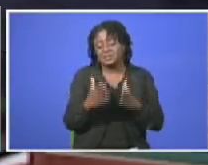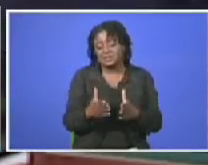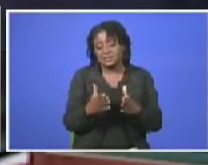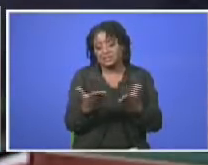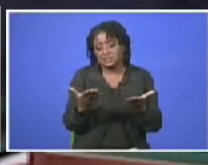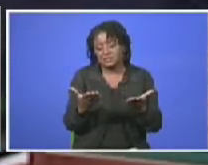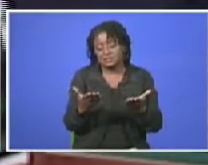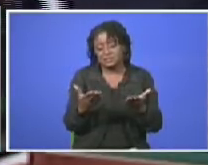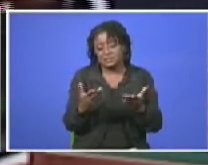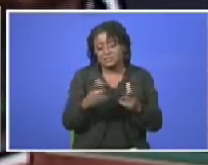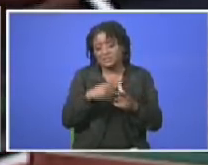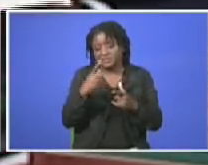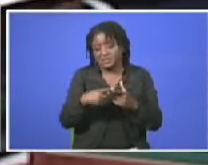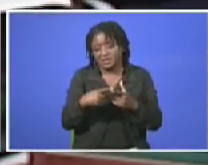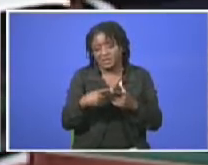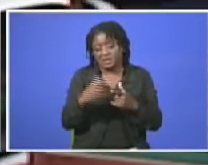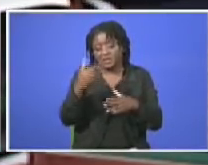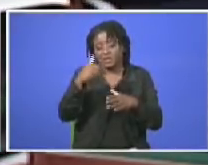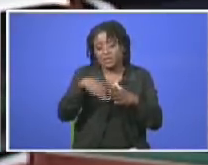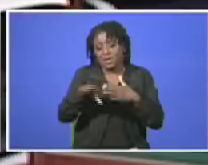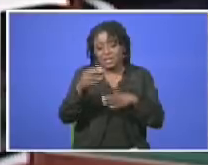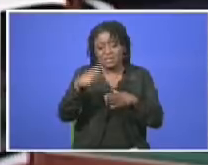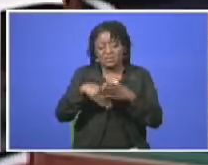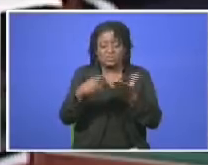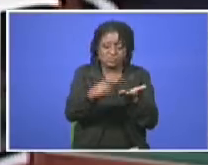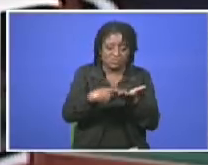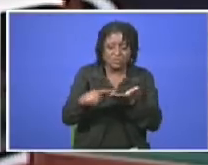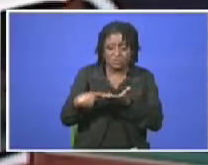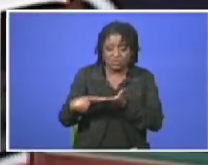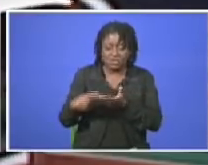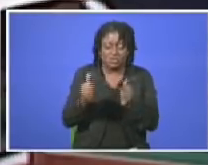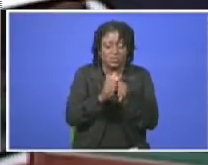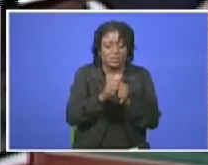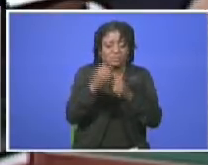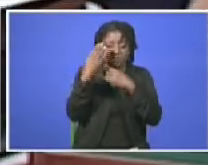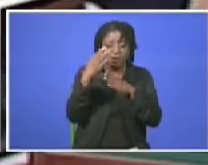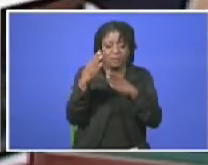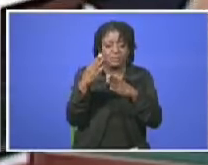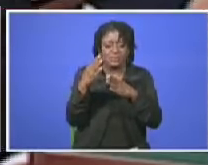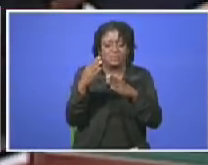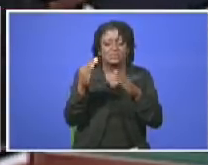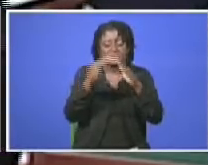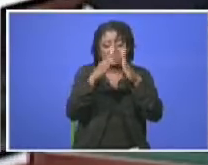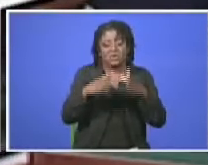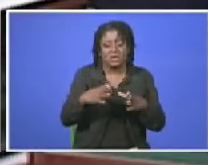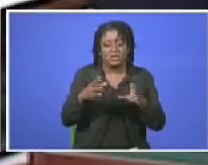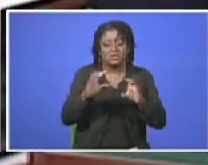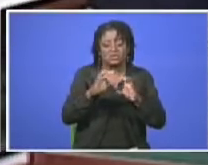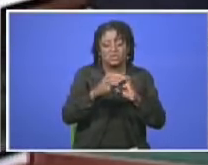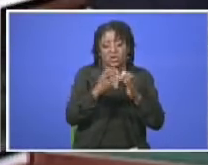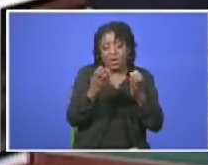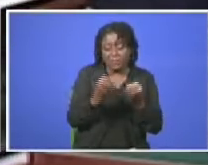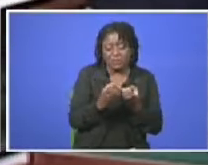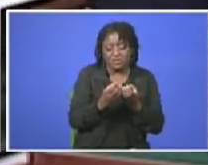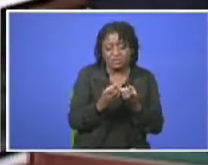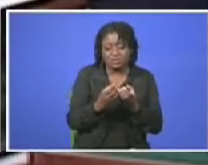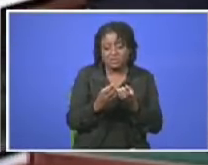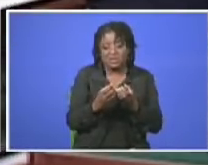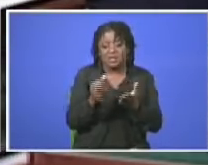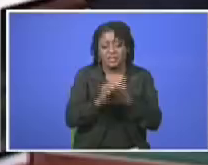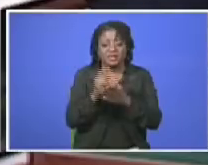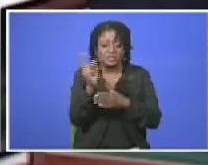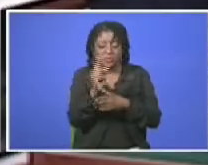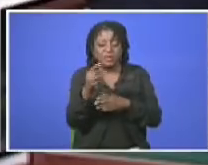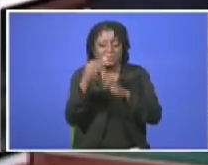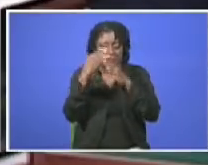ultimately went into arbitration with the Bahamas Mortgage Corporation, who owned the building in the beginning. That's where the Mortgage Corporation was supposed to